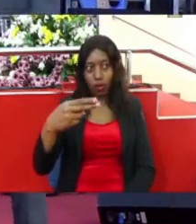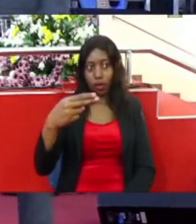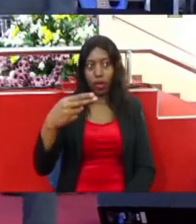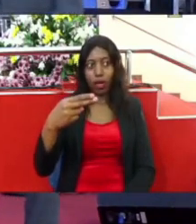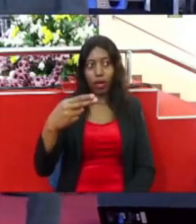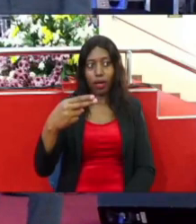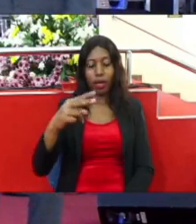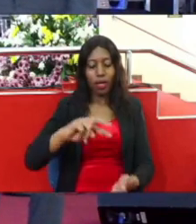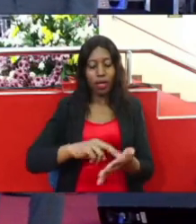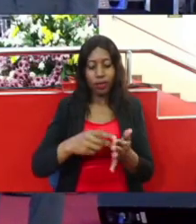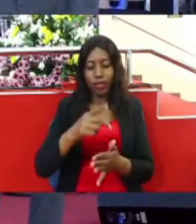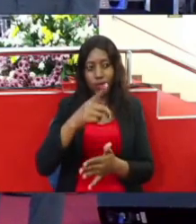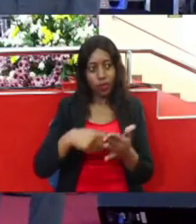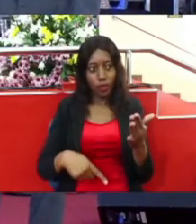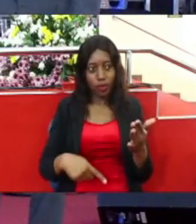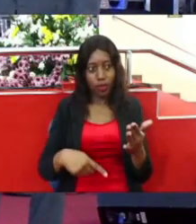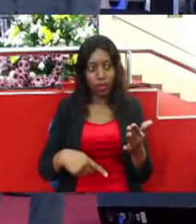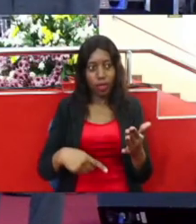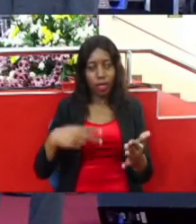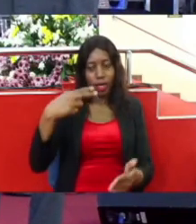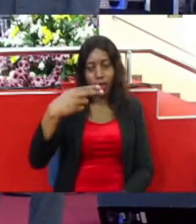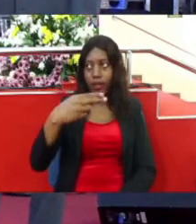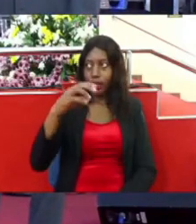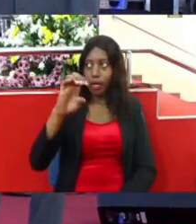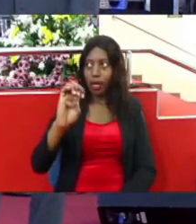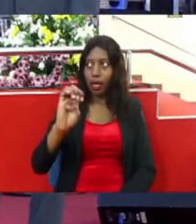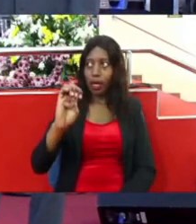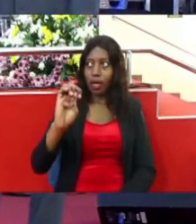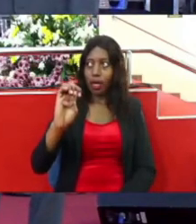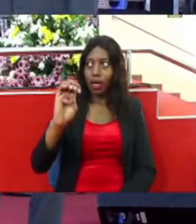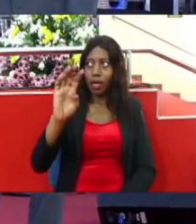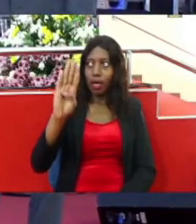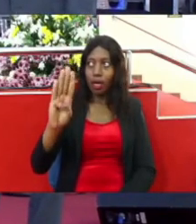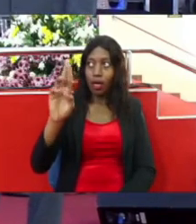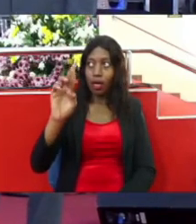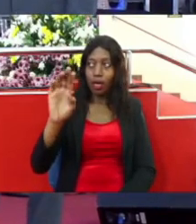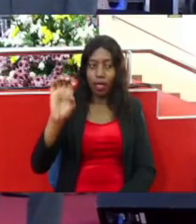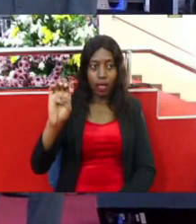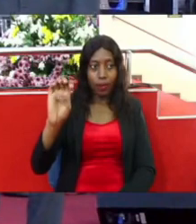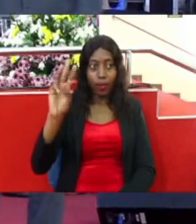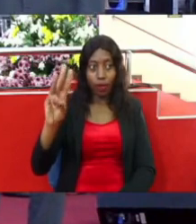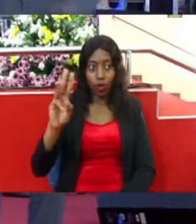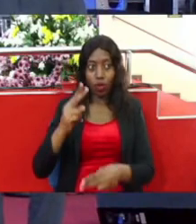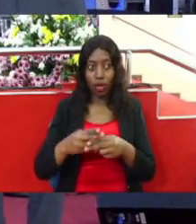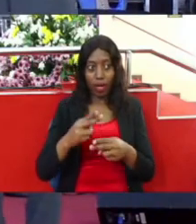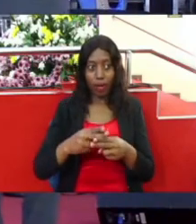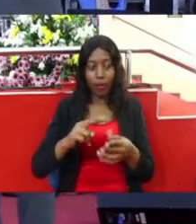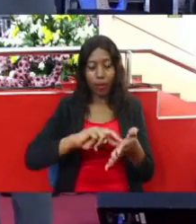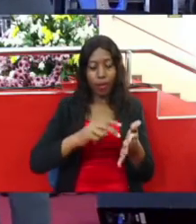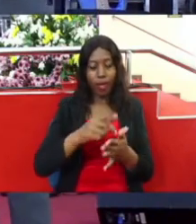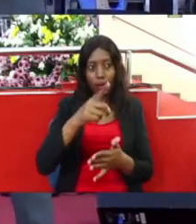Hebrew name or Hebrew origin. The meaning of Jonah is dove. Ni njiwa. Maana ya jina Jonah